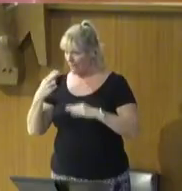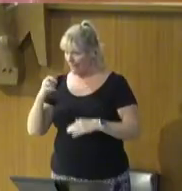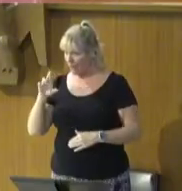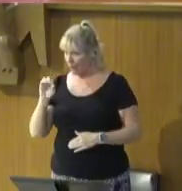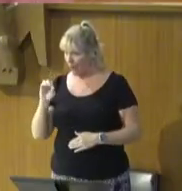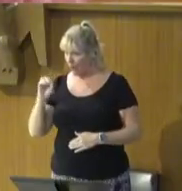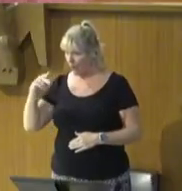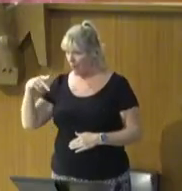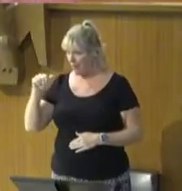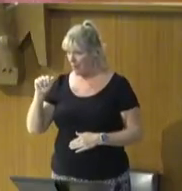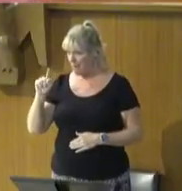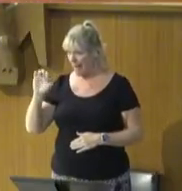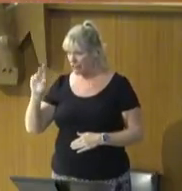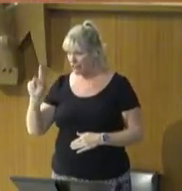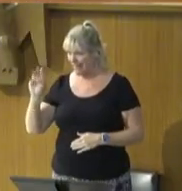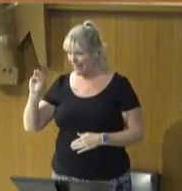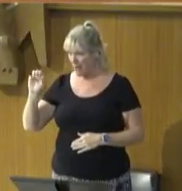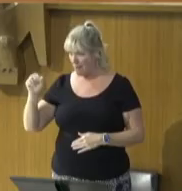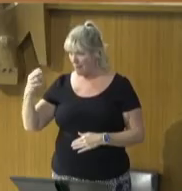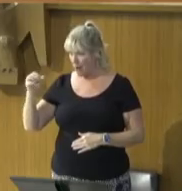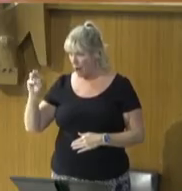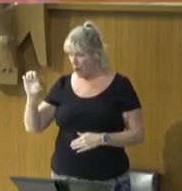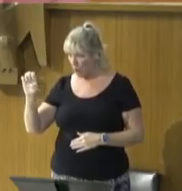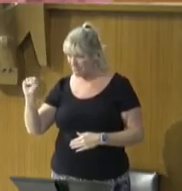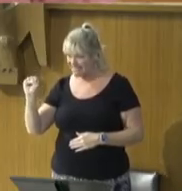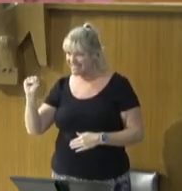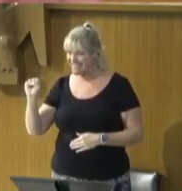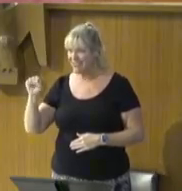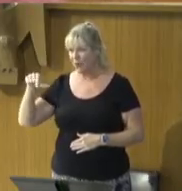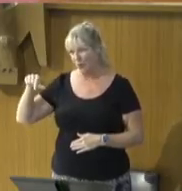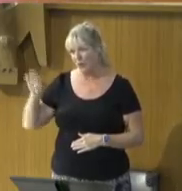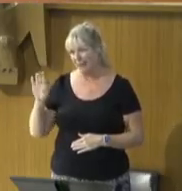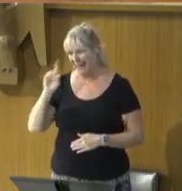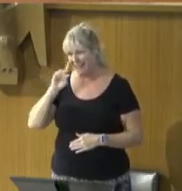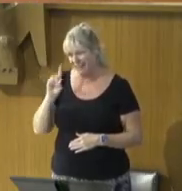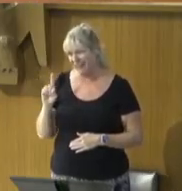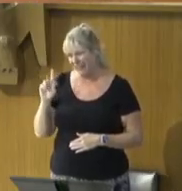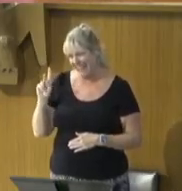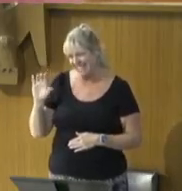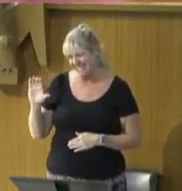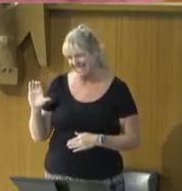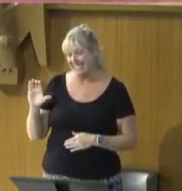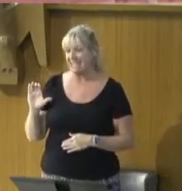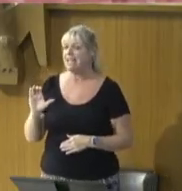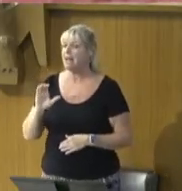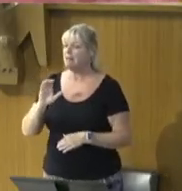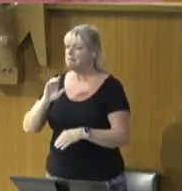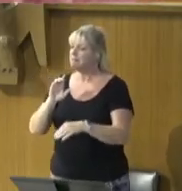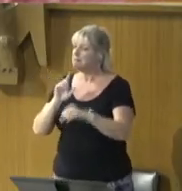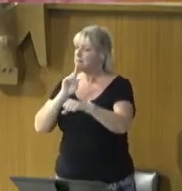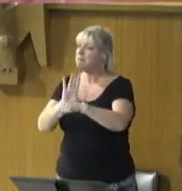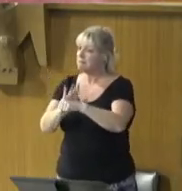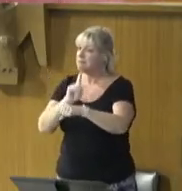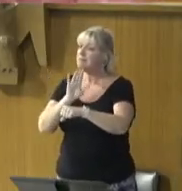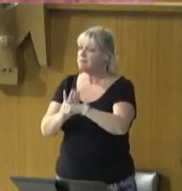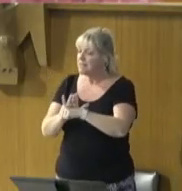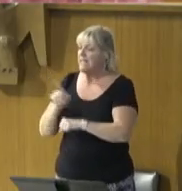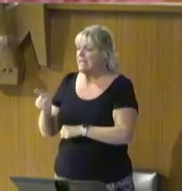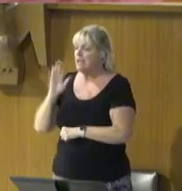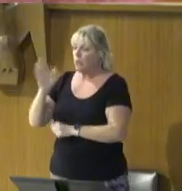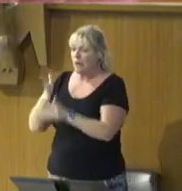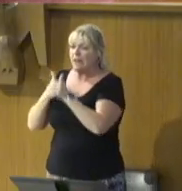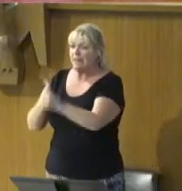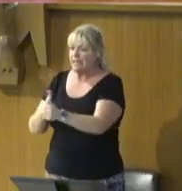Patrick Mahomes, who, mark my words, will lead Kansas City to the first ever three-peat